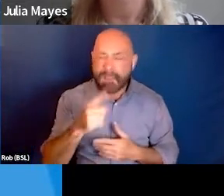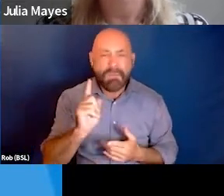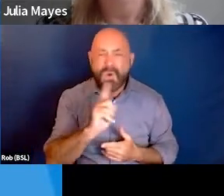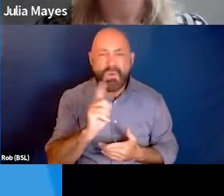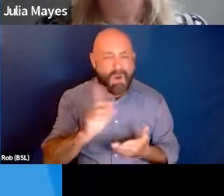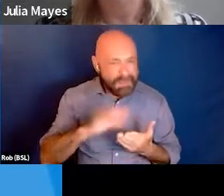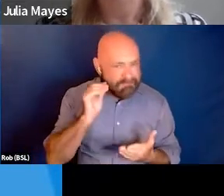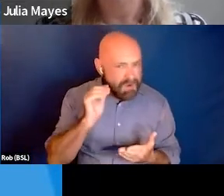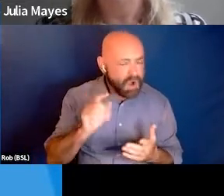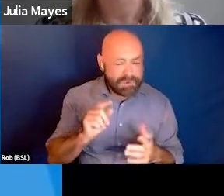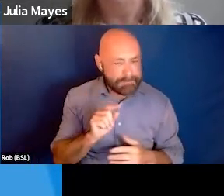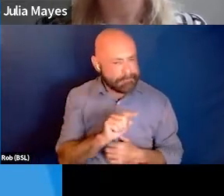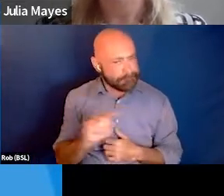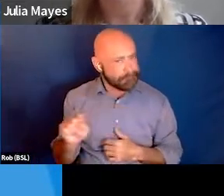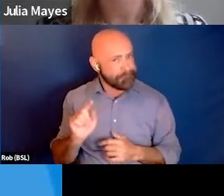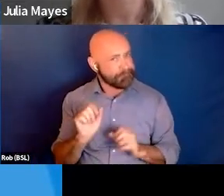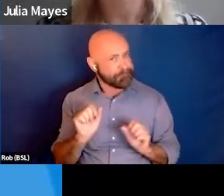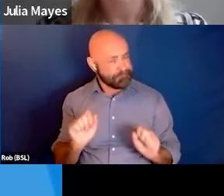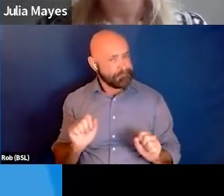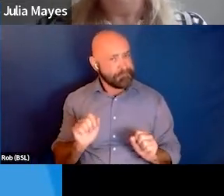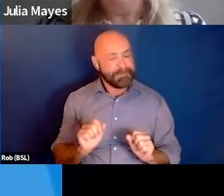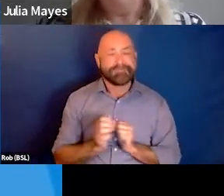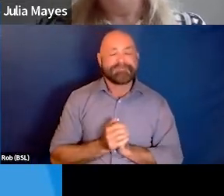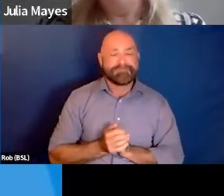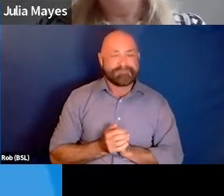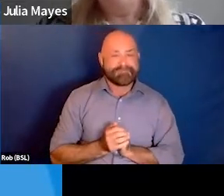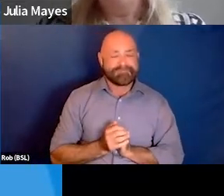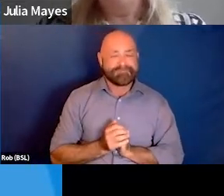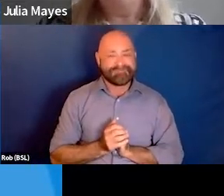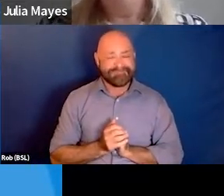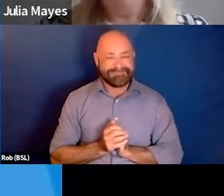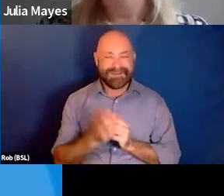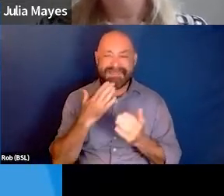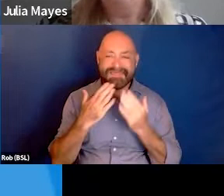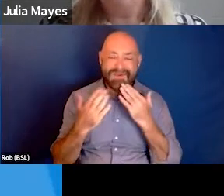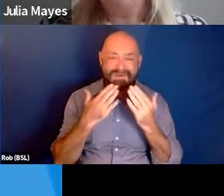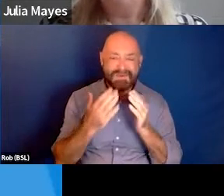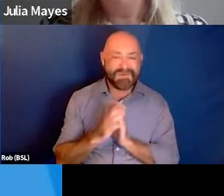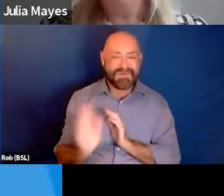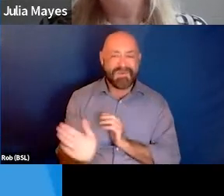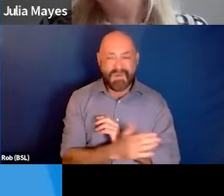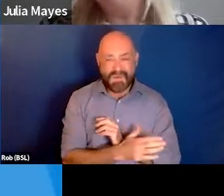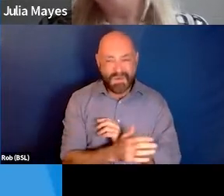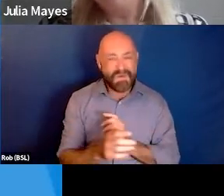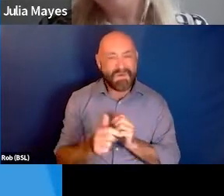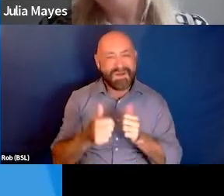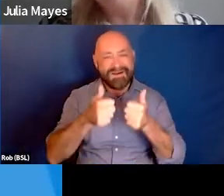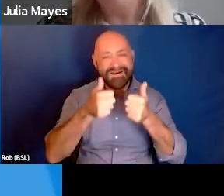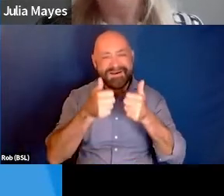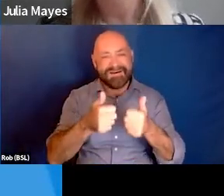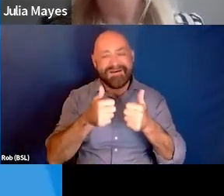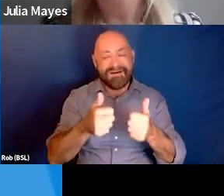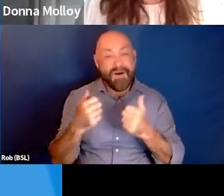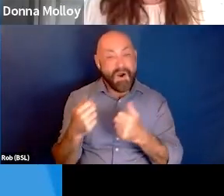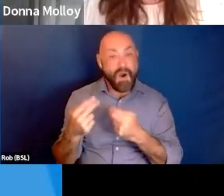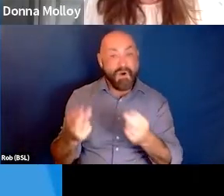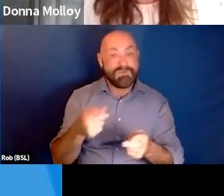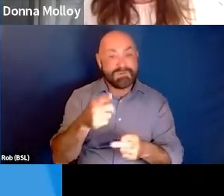their shared vision for family hubs in Tower Hamlets. Thank you so much, all of you, for being here this morning, and over to you,